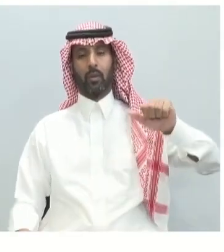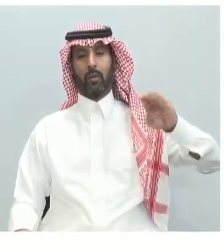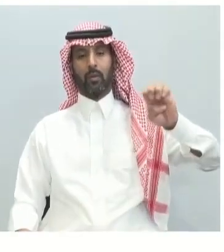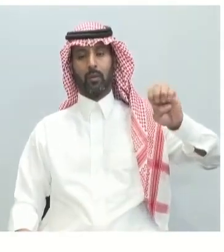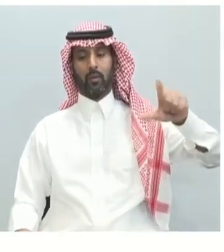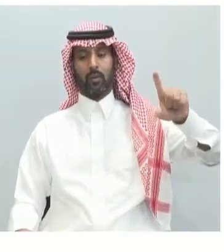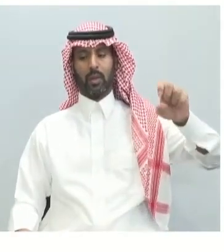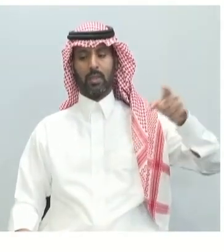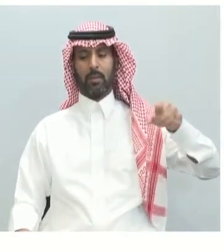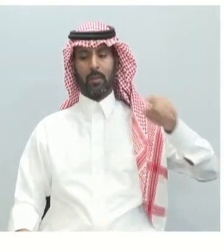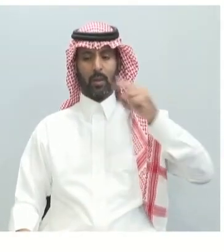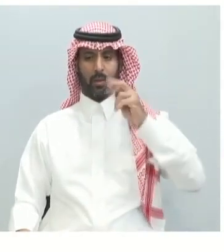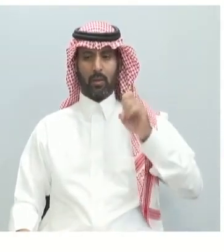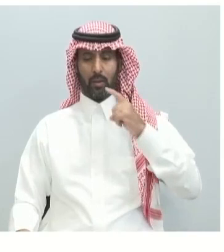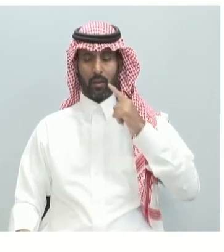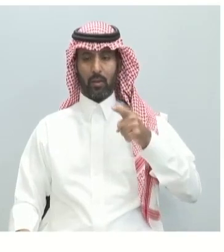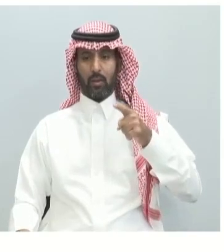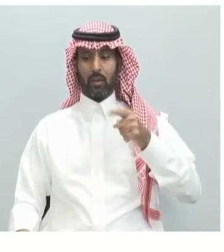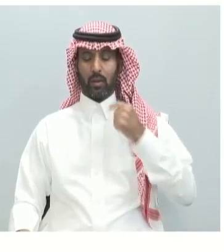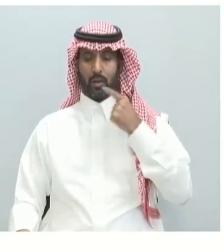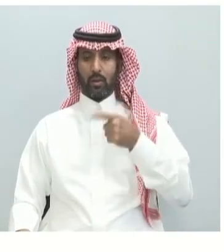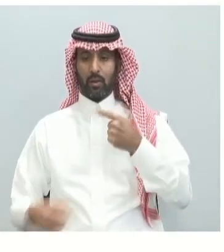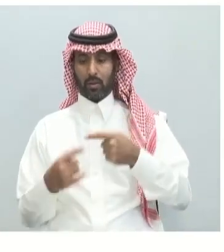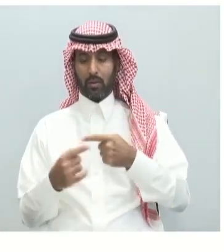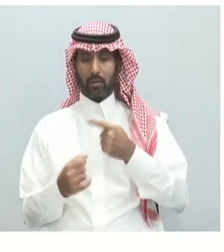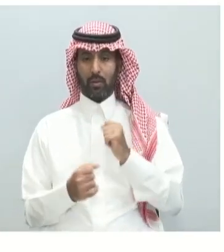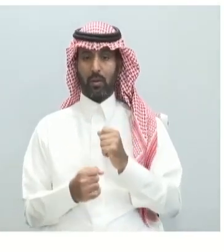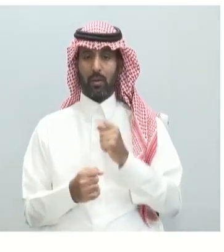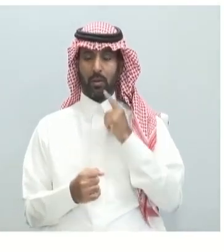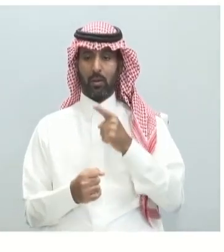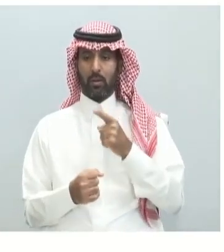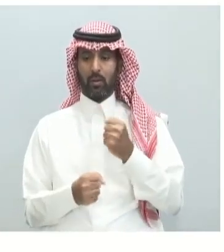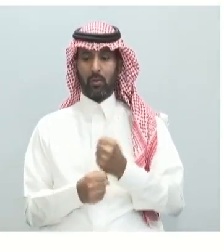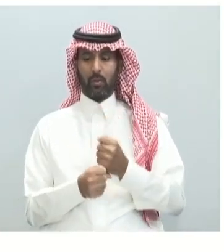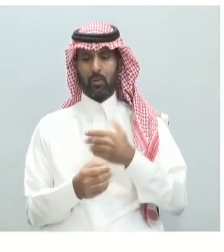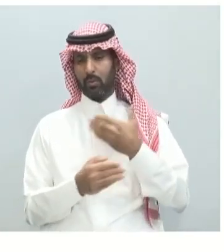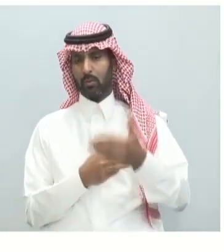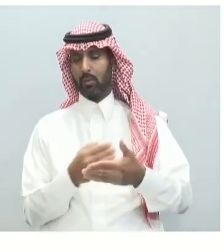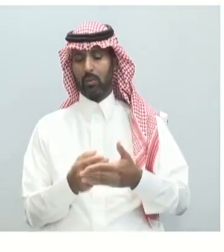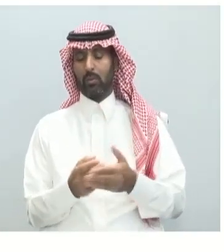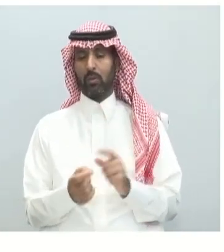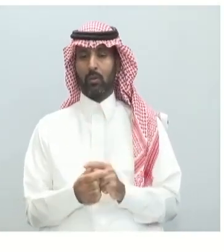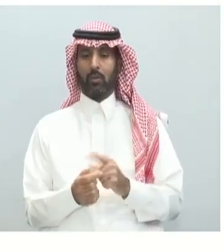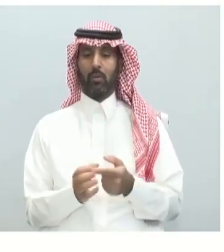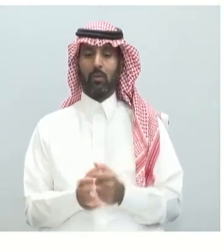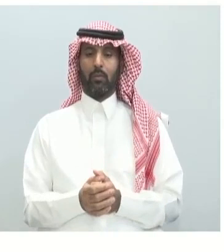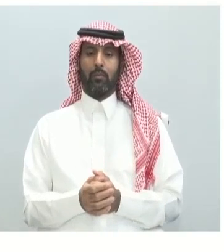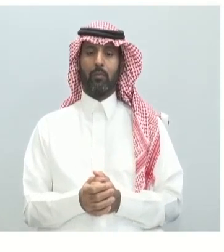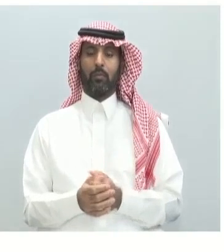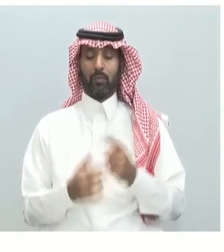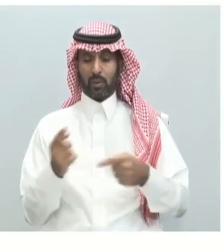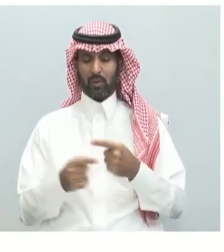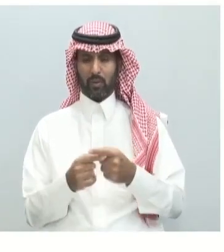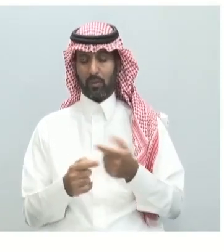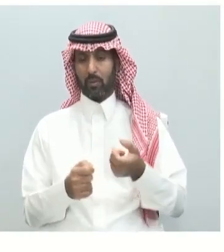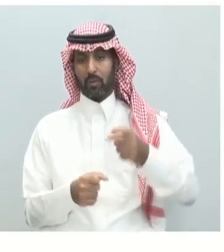here, it still seems like I'm doing something since I at least recycle them most of the time.